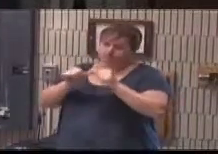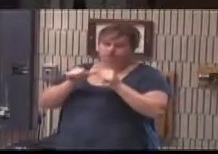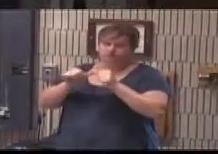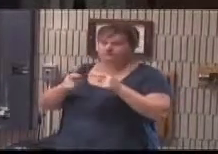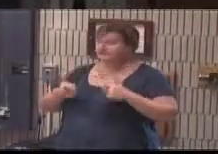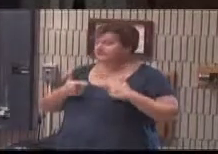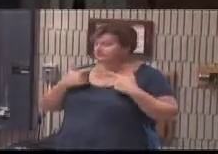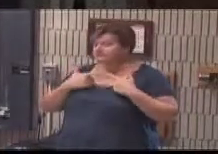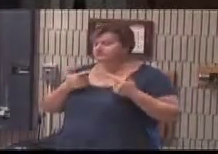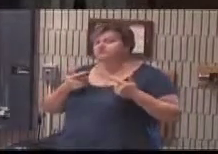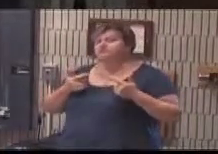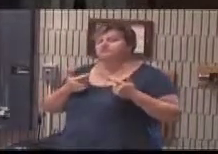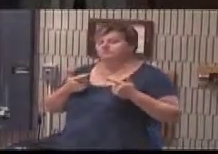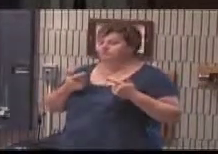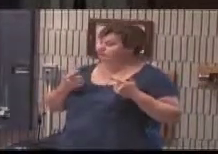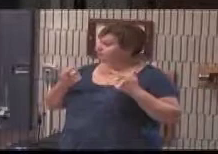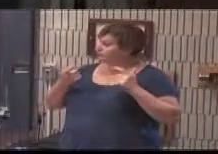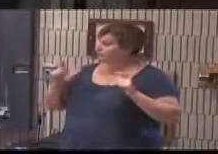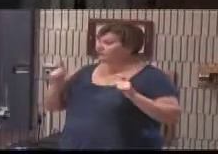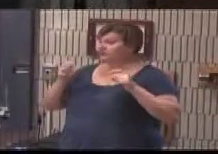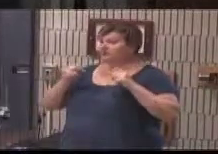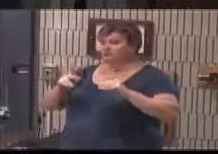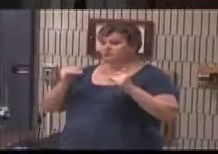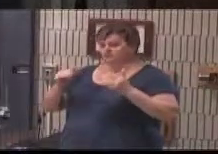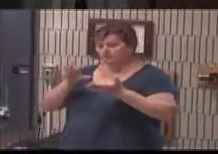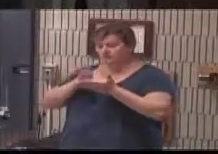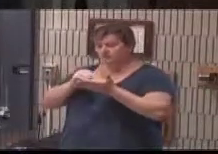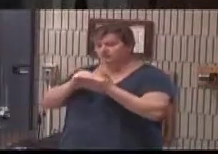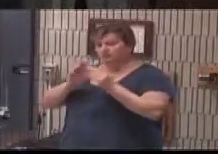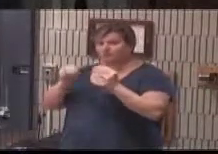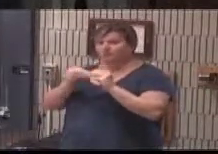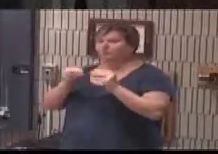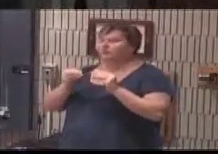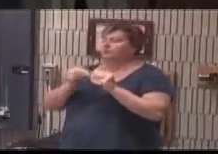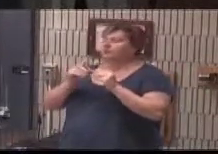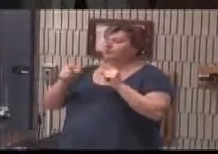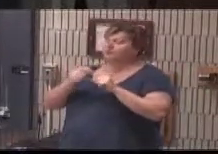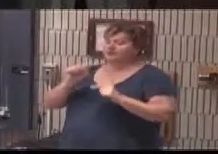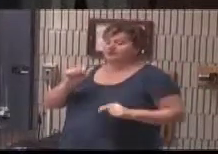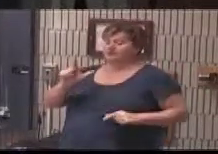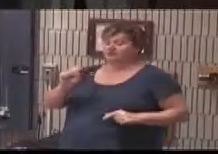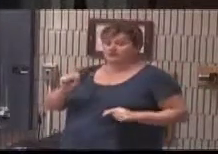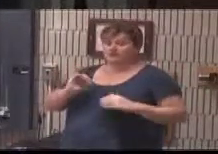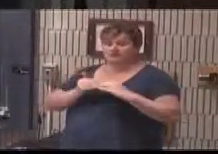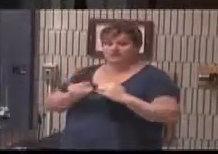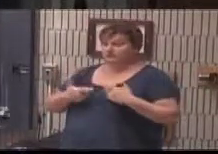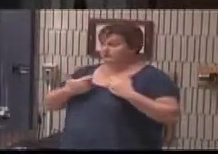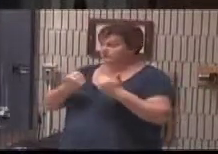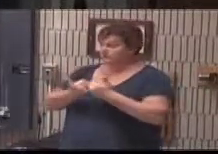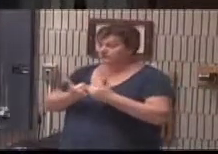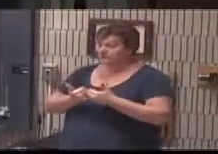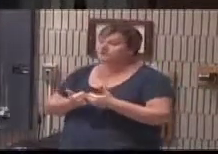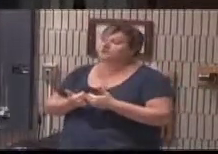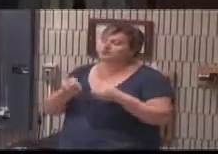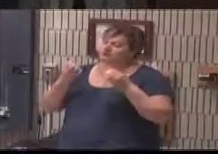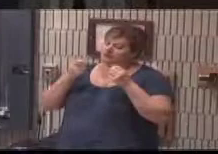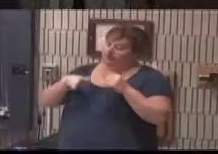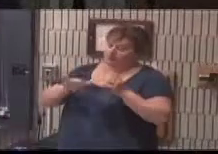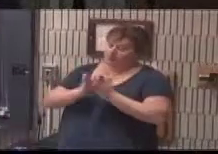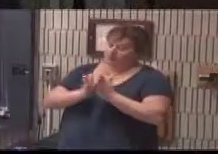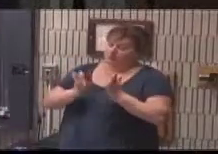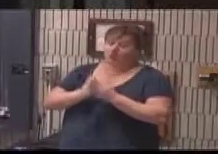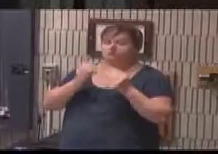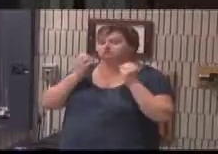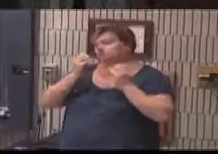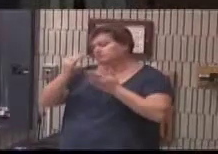great opportunity today to learn more about living with ALS. There are many lessons in that book, and that certainly